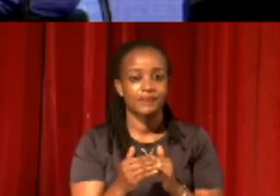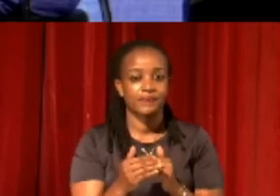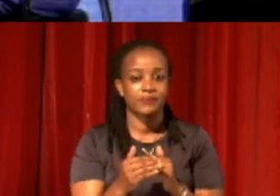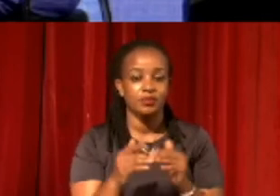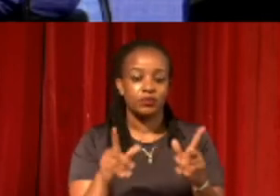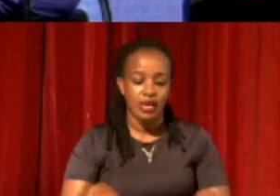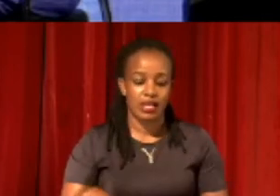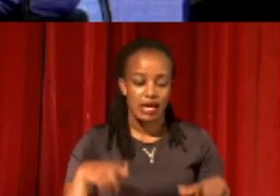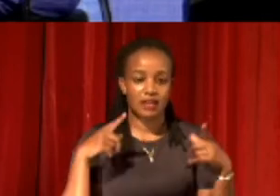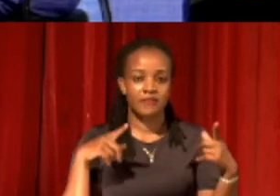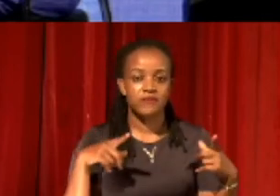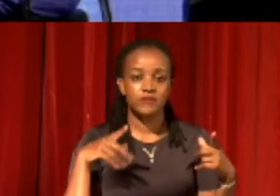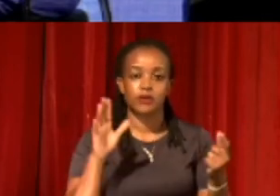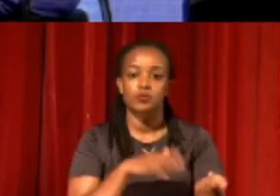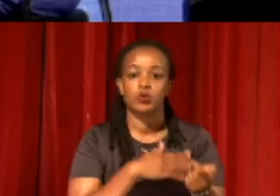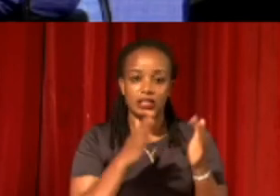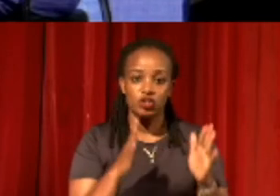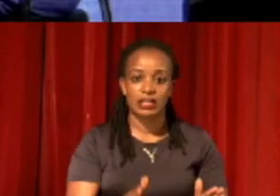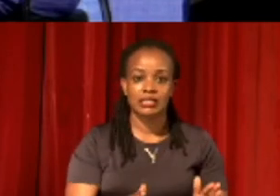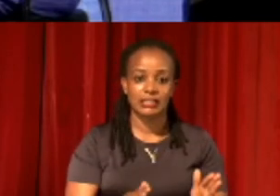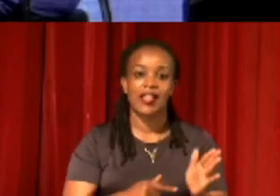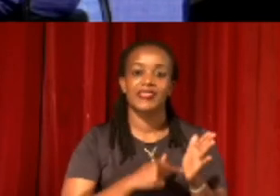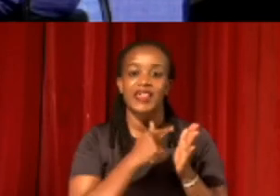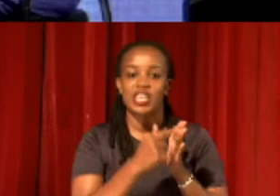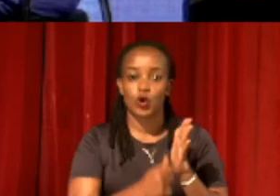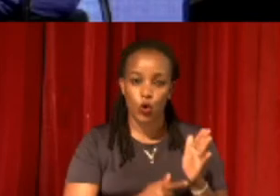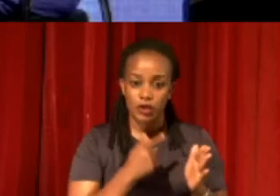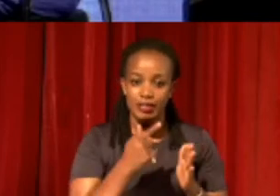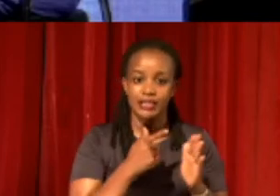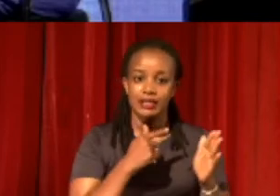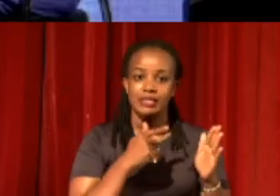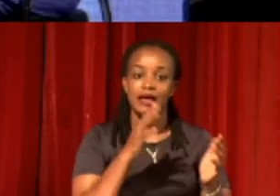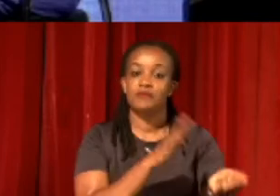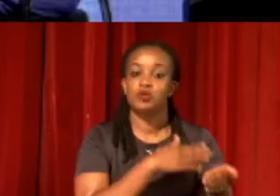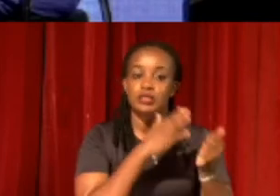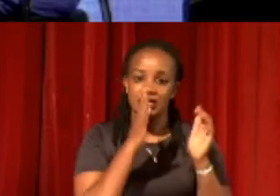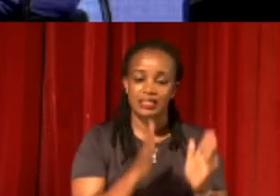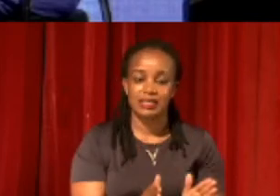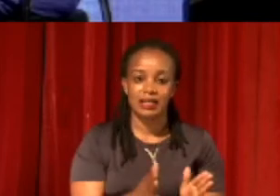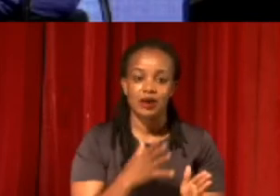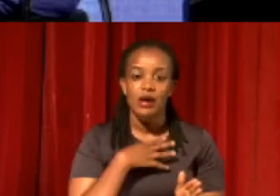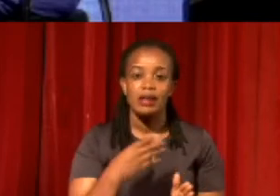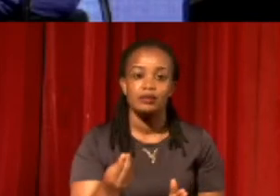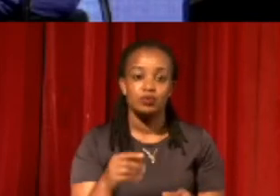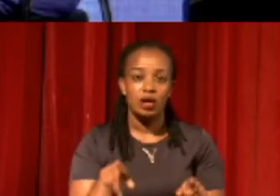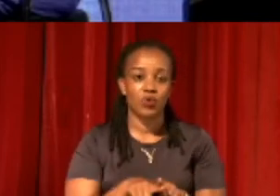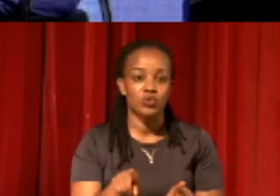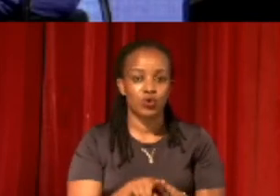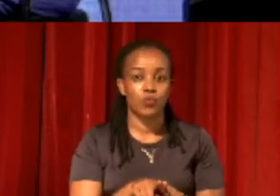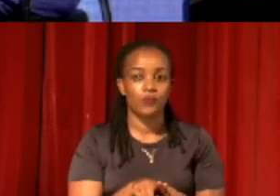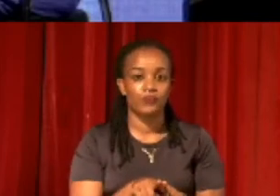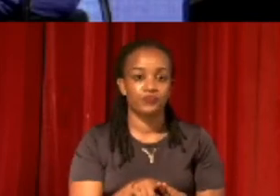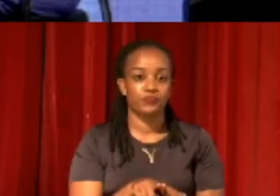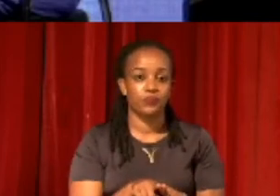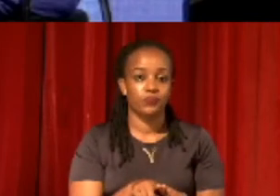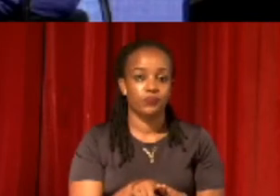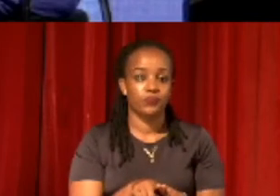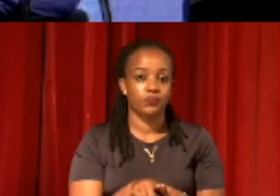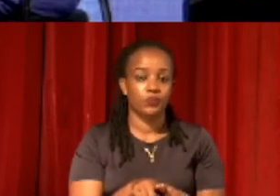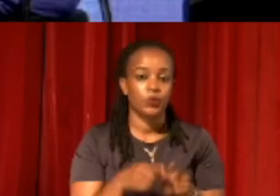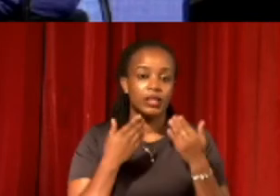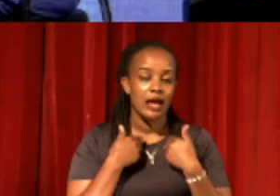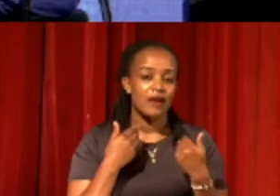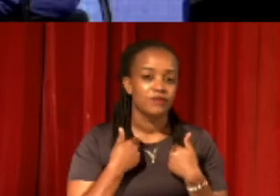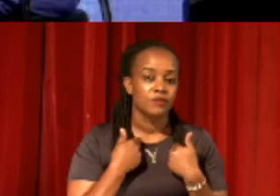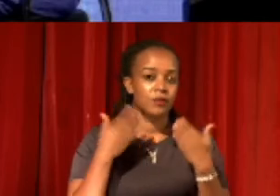band musicians, the recording artists, and we start spreading the word out. We are also going to have a representation